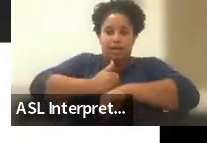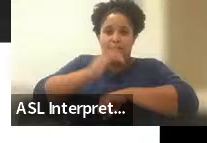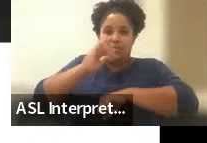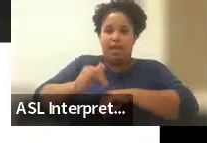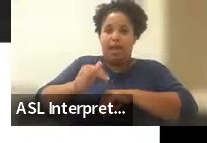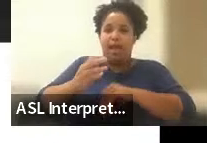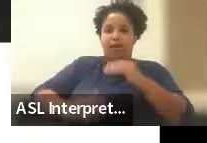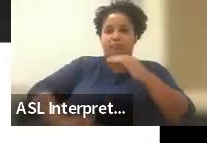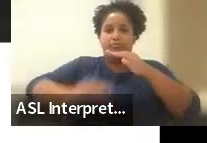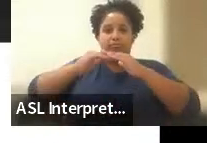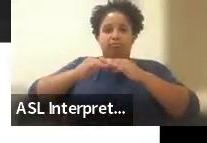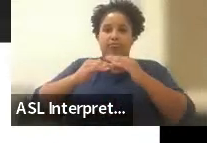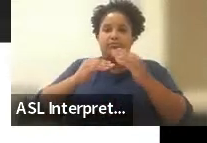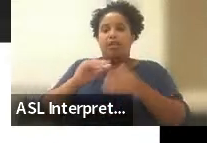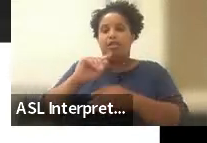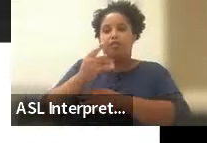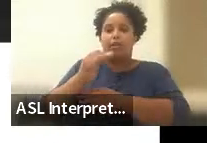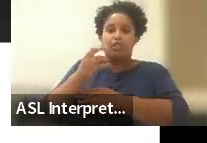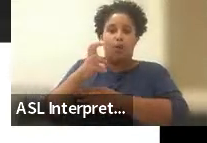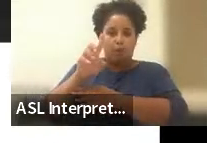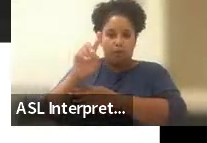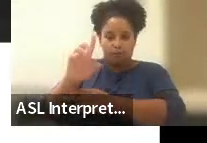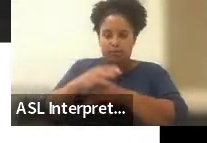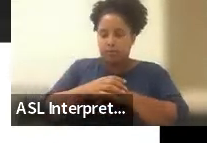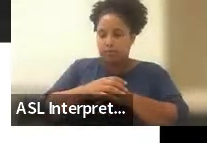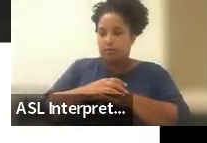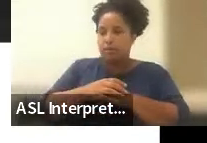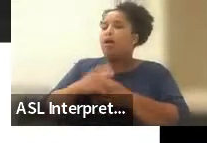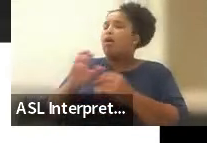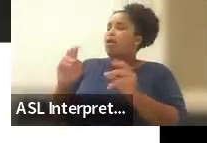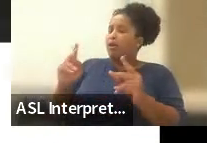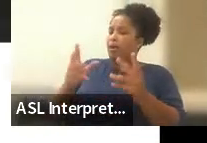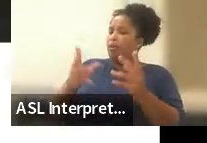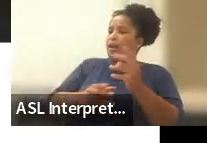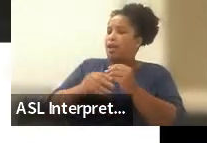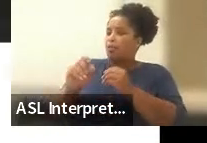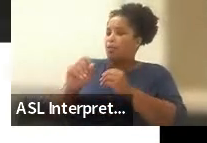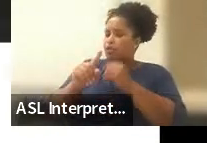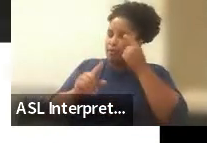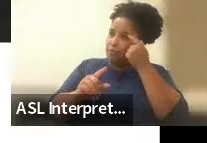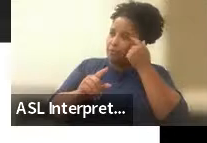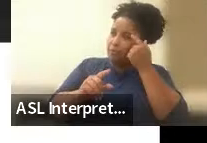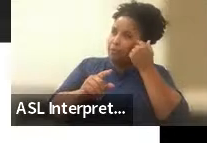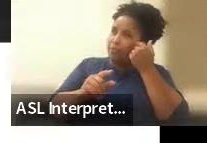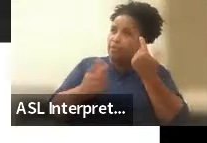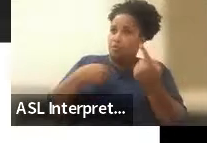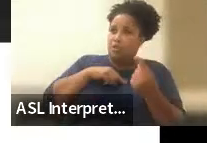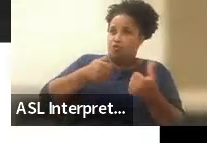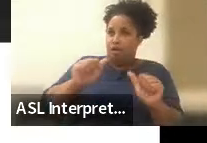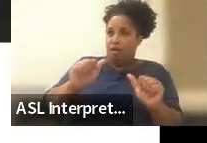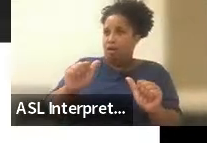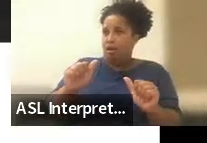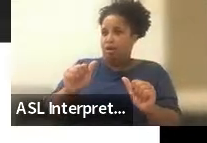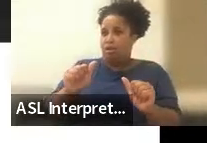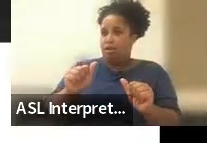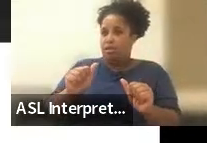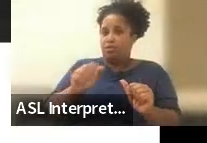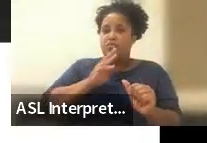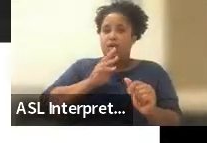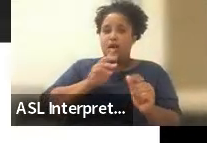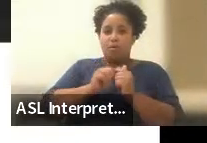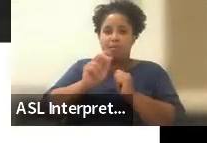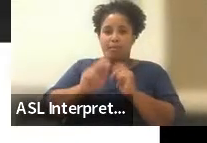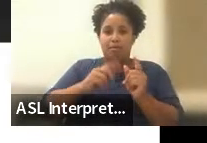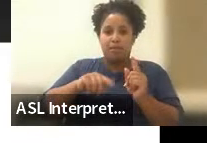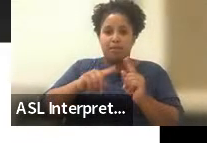I'm sorry, can I just do a quick follow on and ask the question, as we try to talk to people about like,